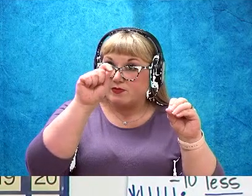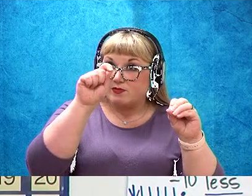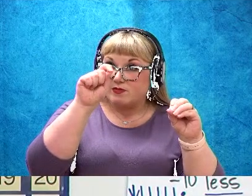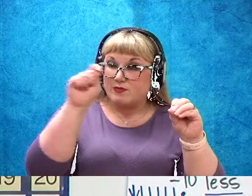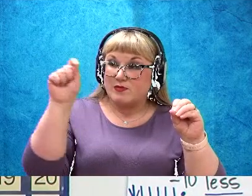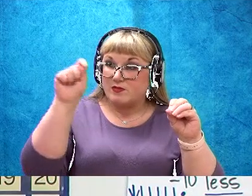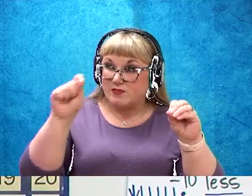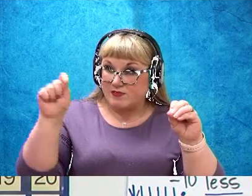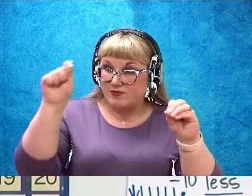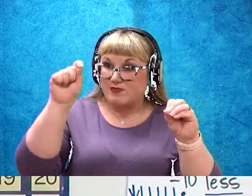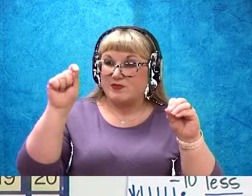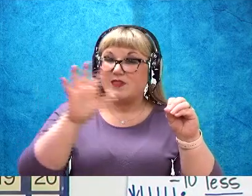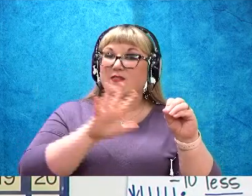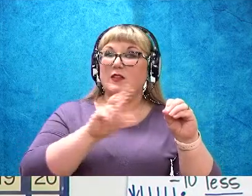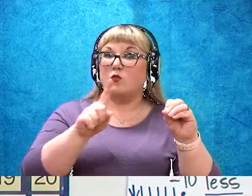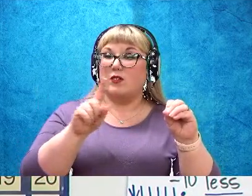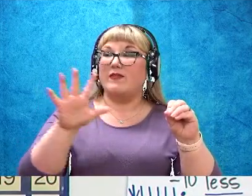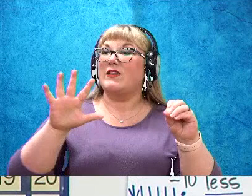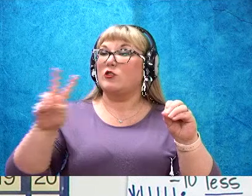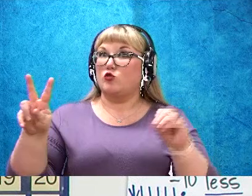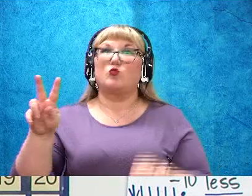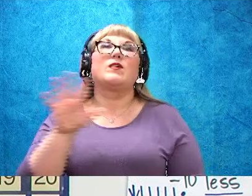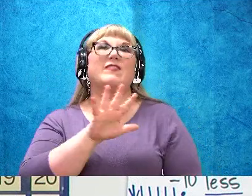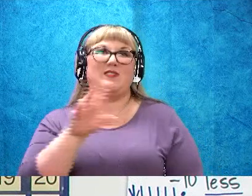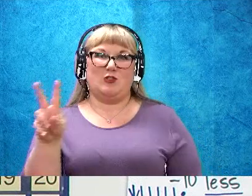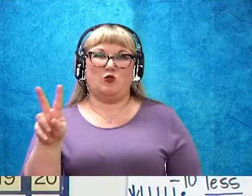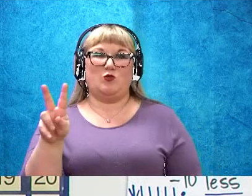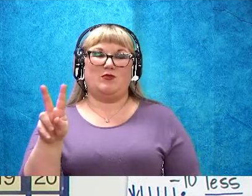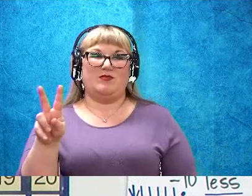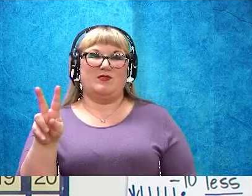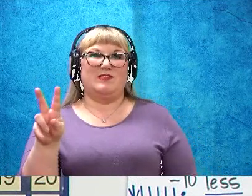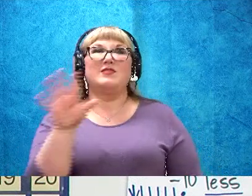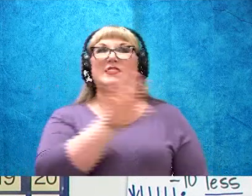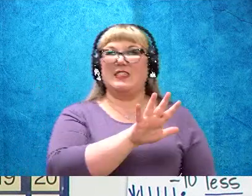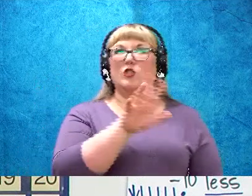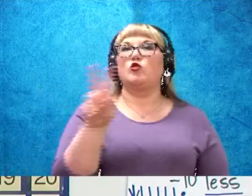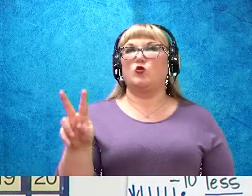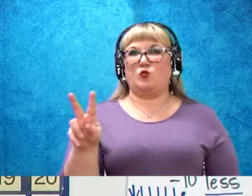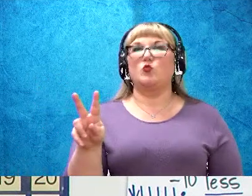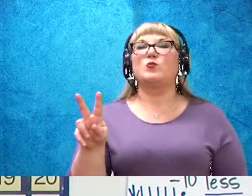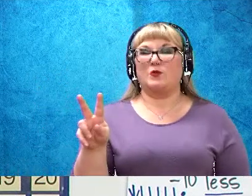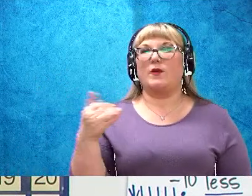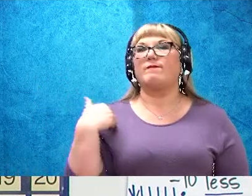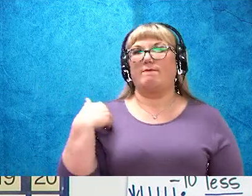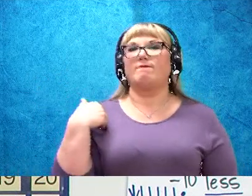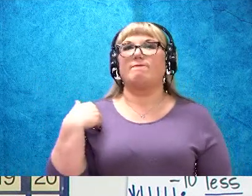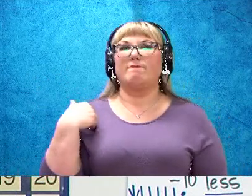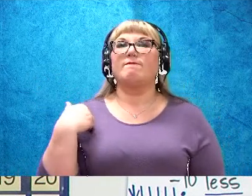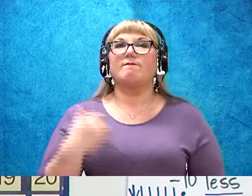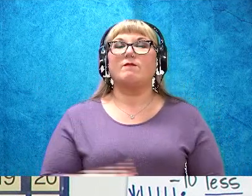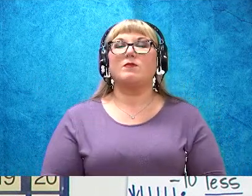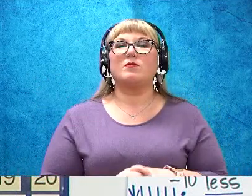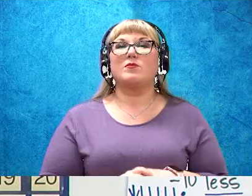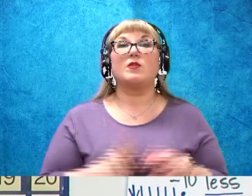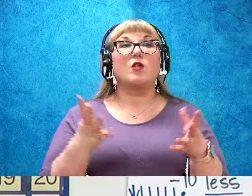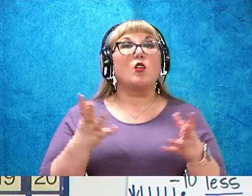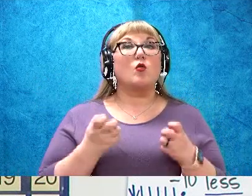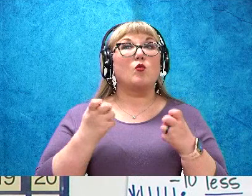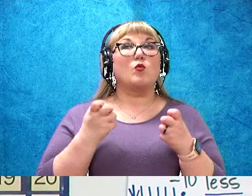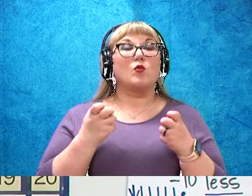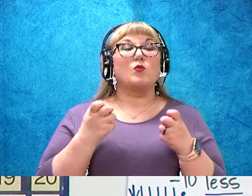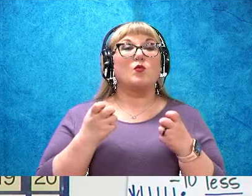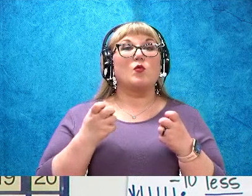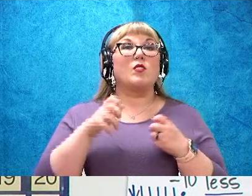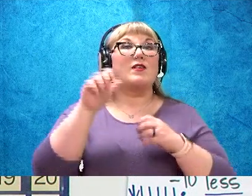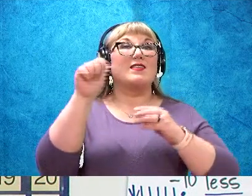2 cubes. So now we have the number 52. We want to go